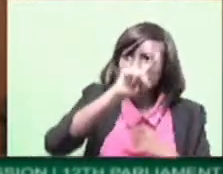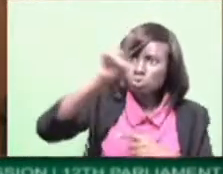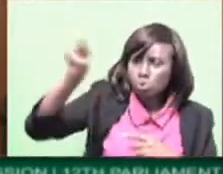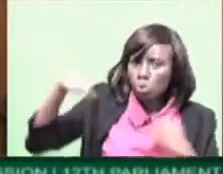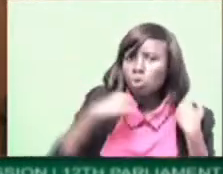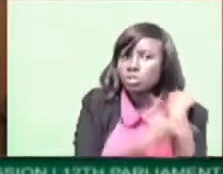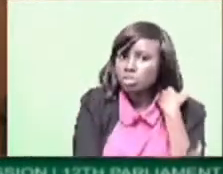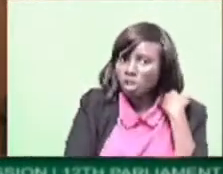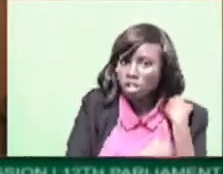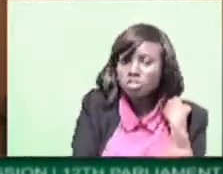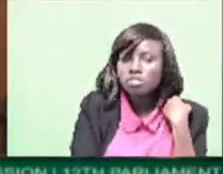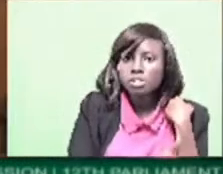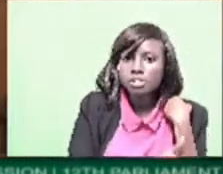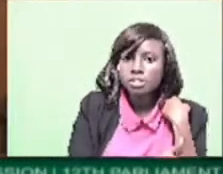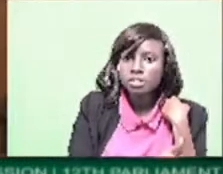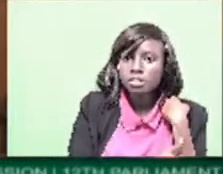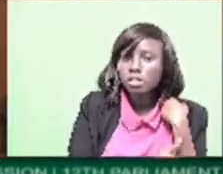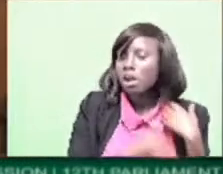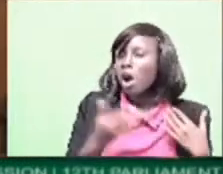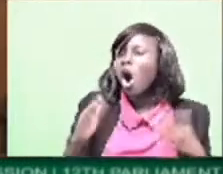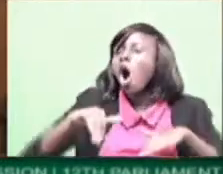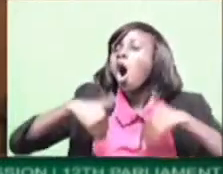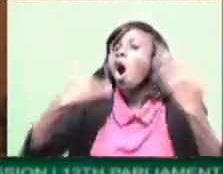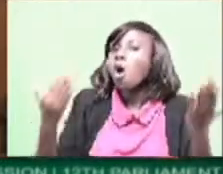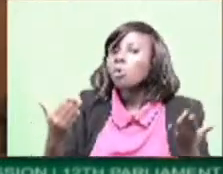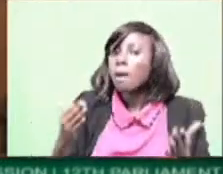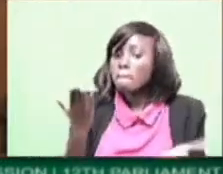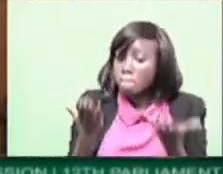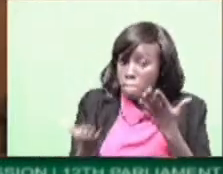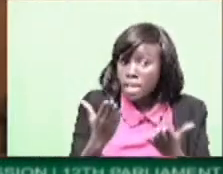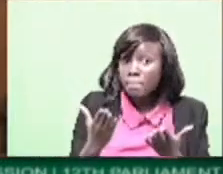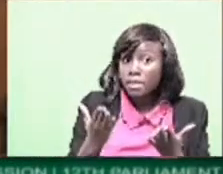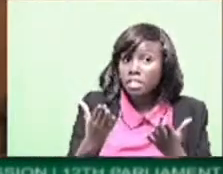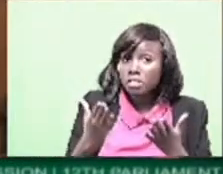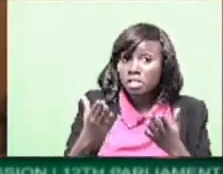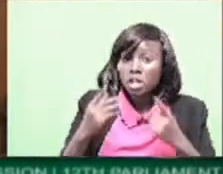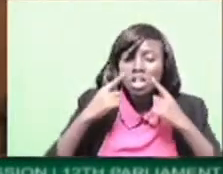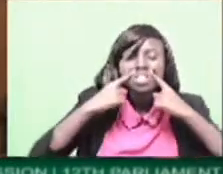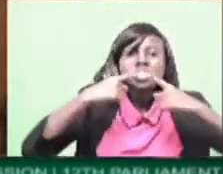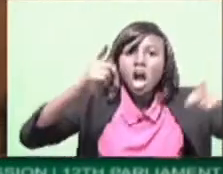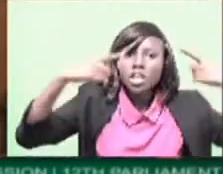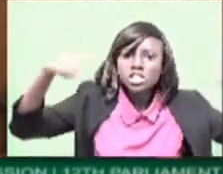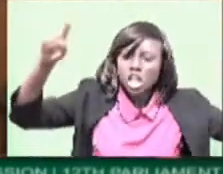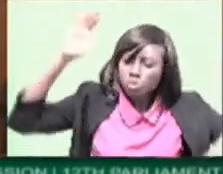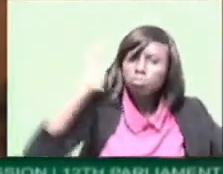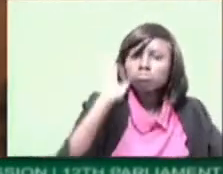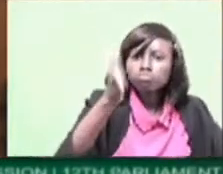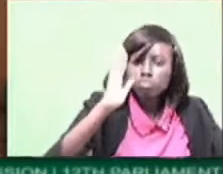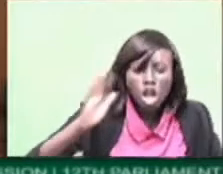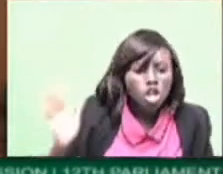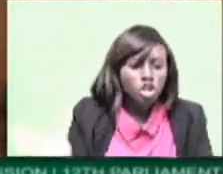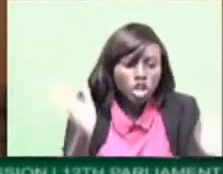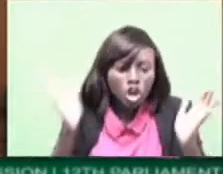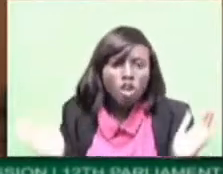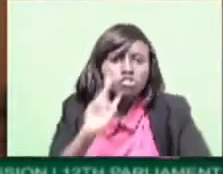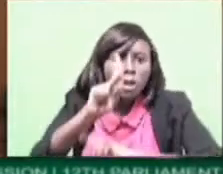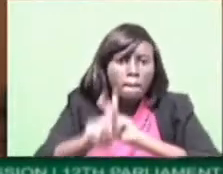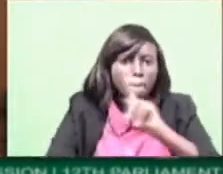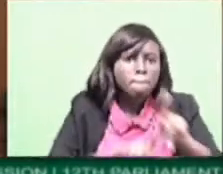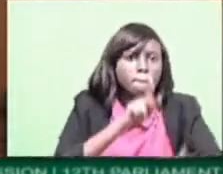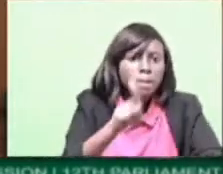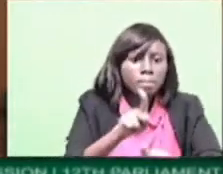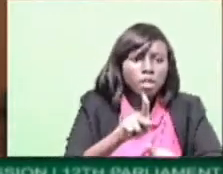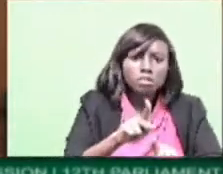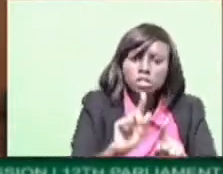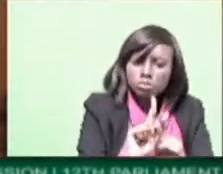had a successful campaign in terms of convincing the public on their behavior and how